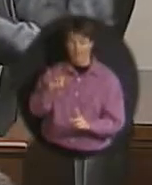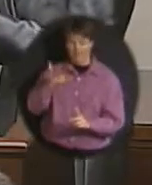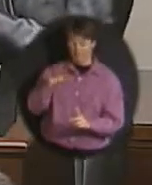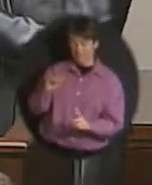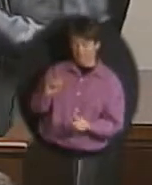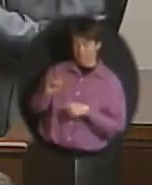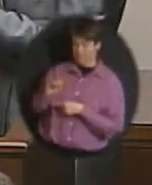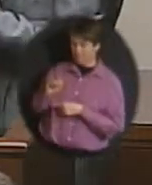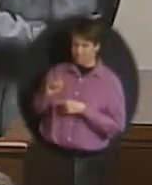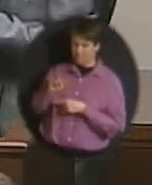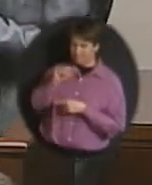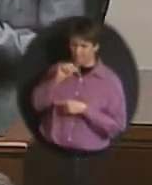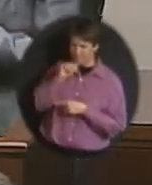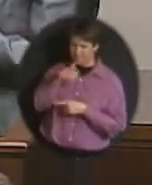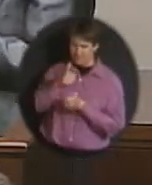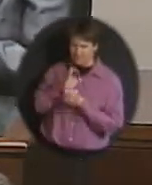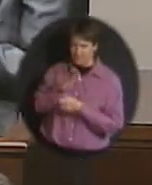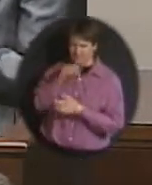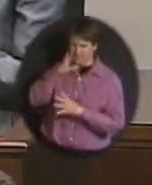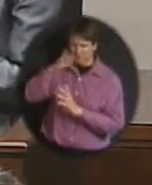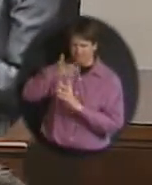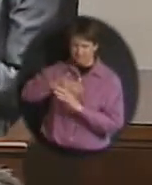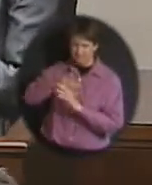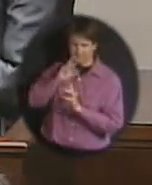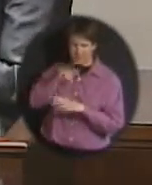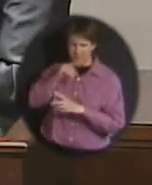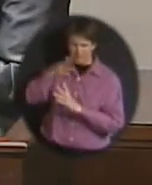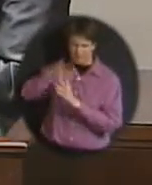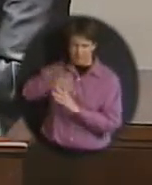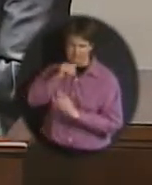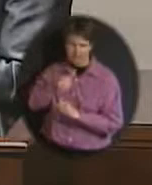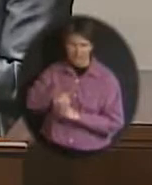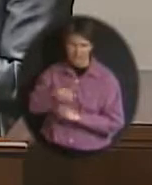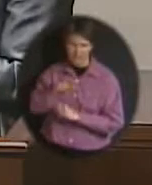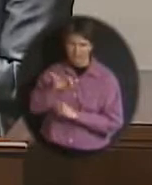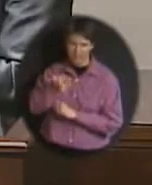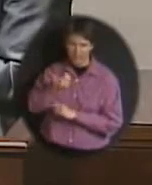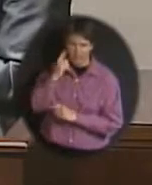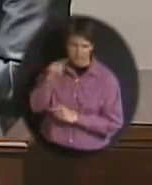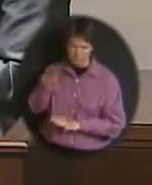victim report in their file. Okay. It's not there.